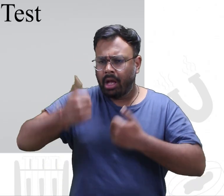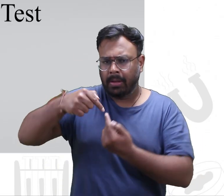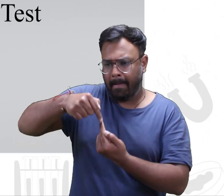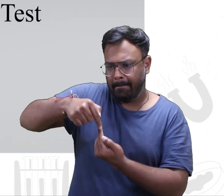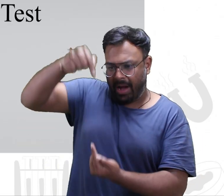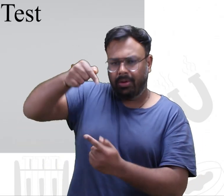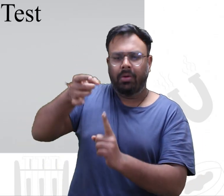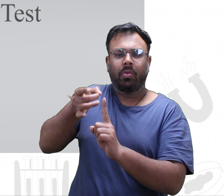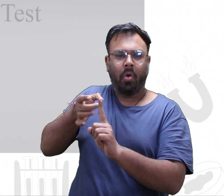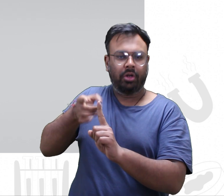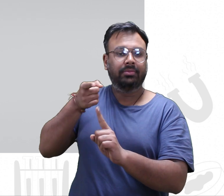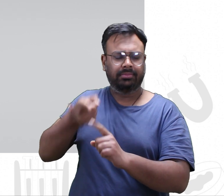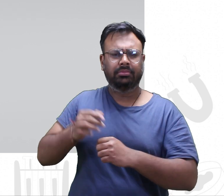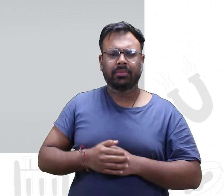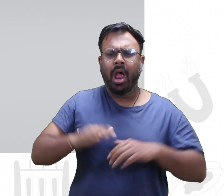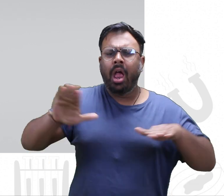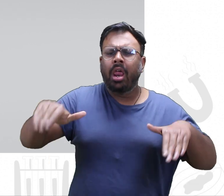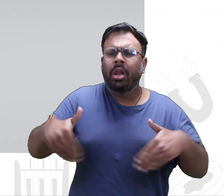Fatigue Crack Growth Test.